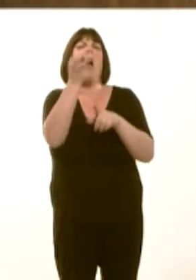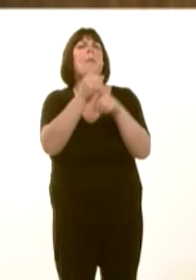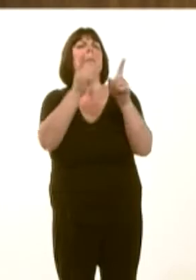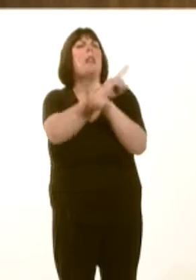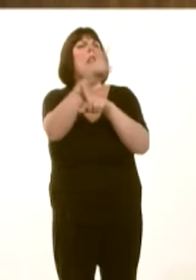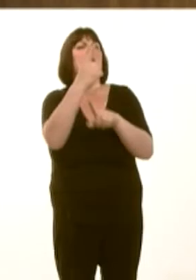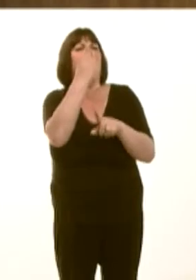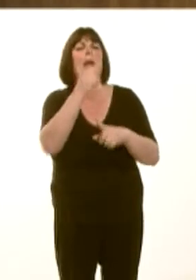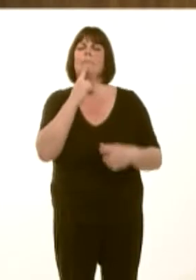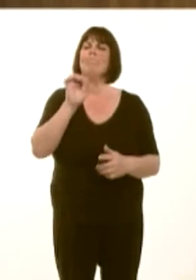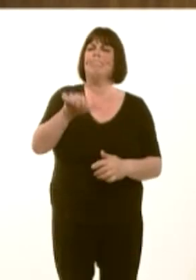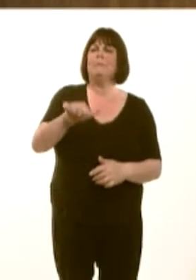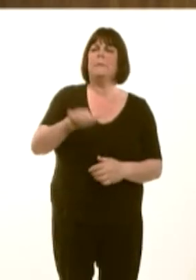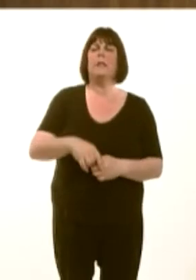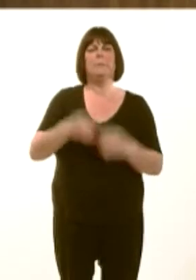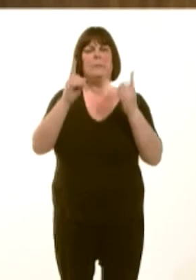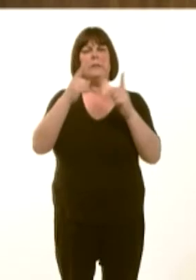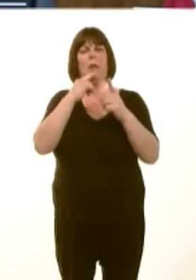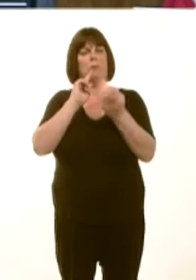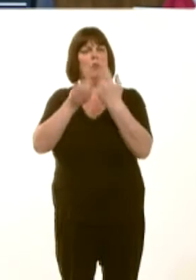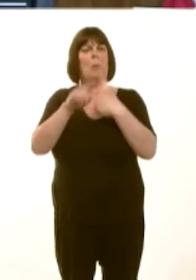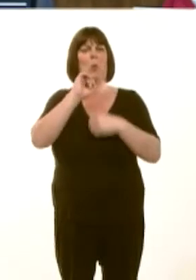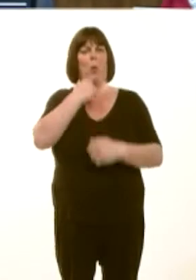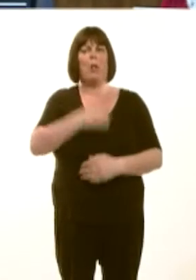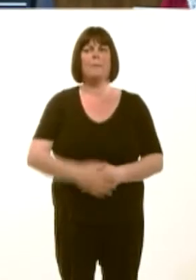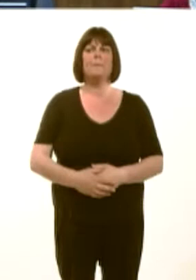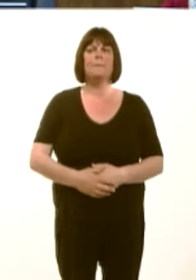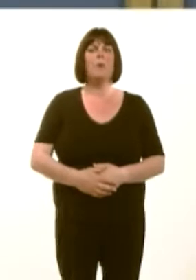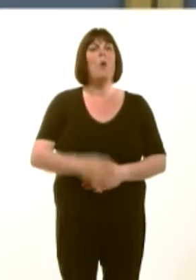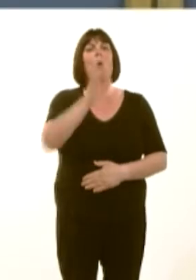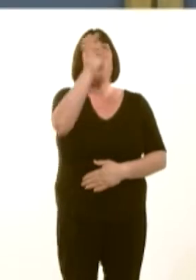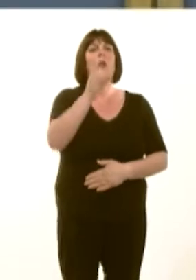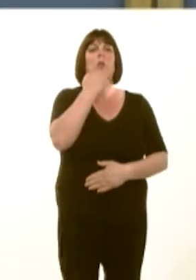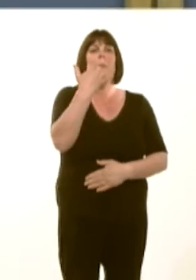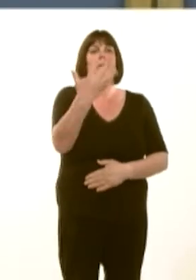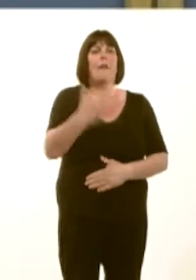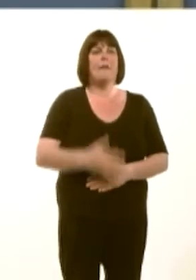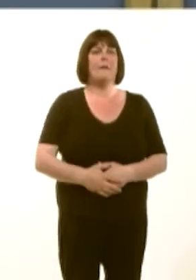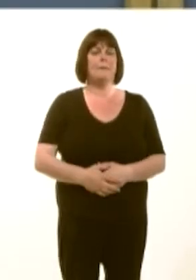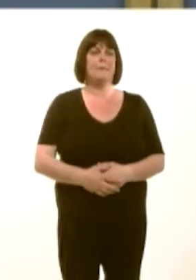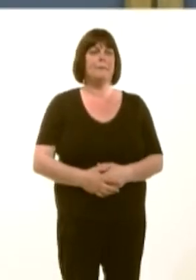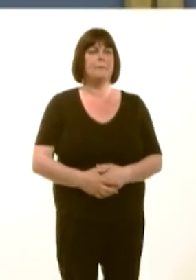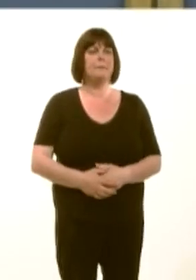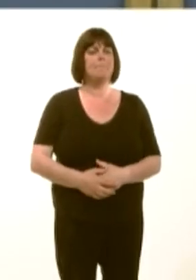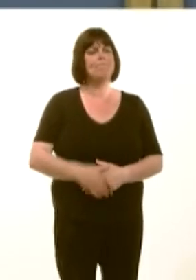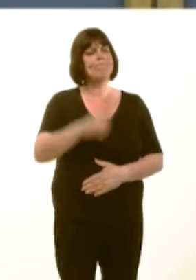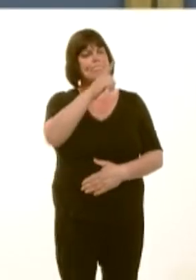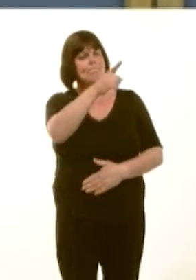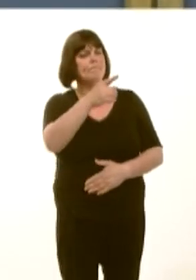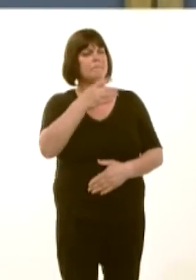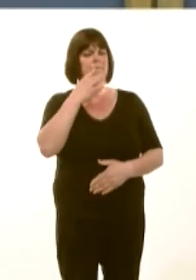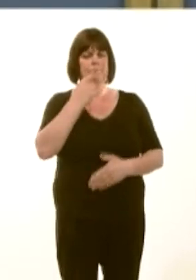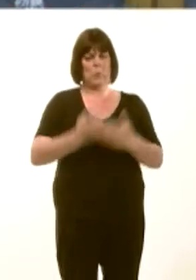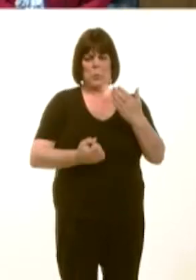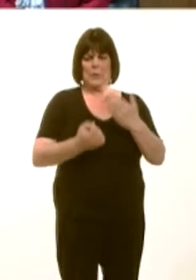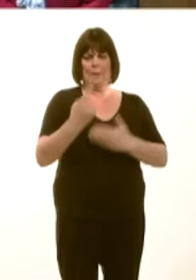I'm sure the Minister will provide you the full answer. Question 5, Sandy Mewis. Thank you. First Minister, will you provide an update on what the Welsh Government